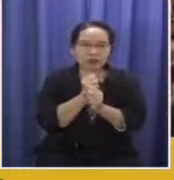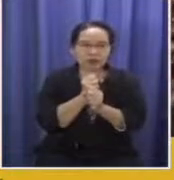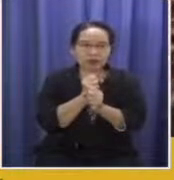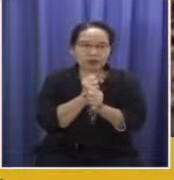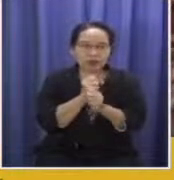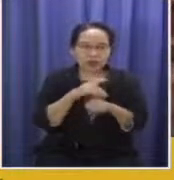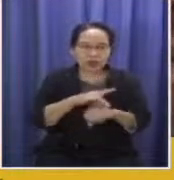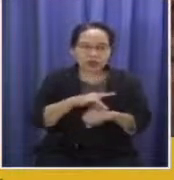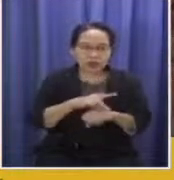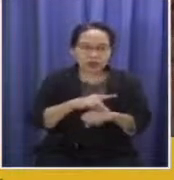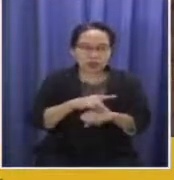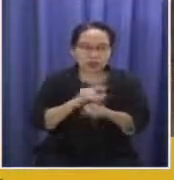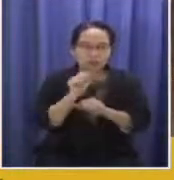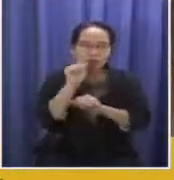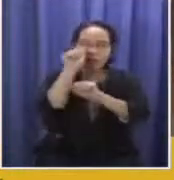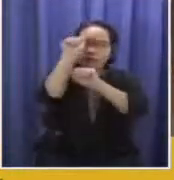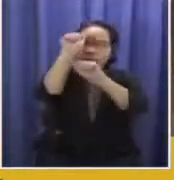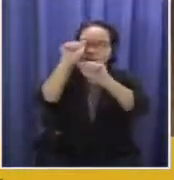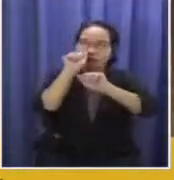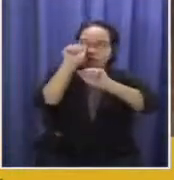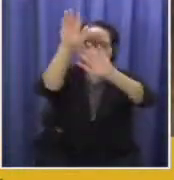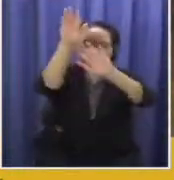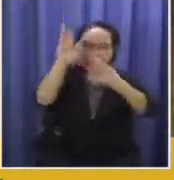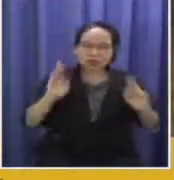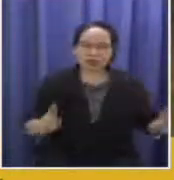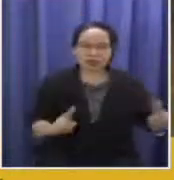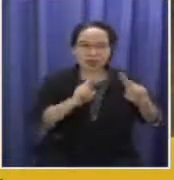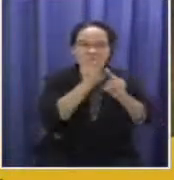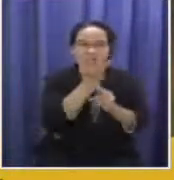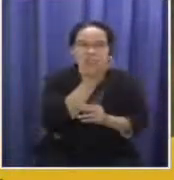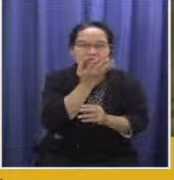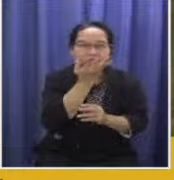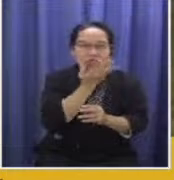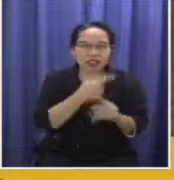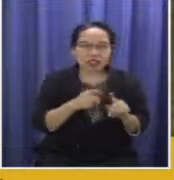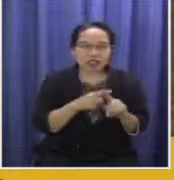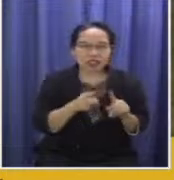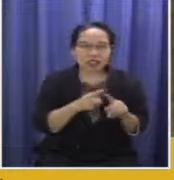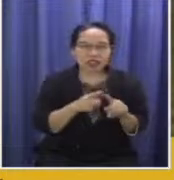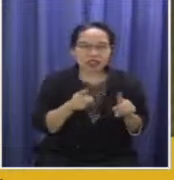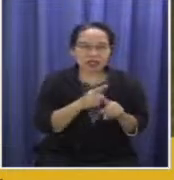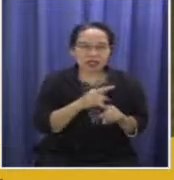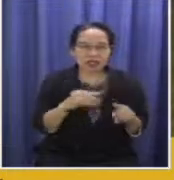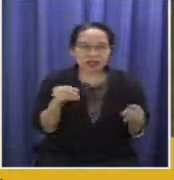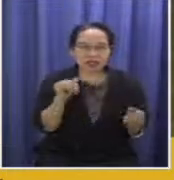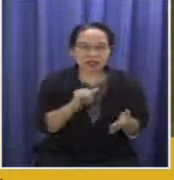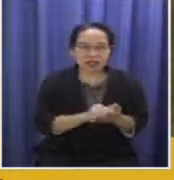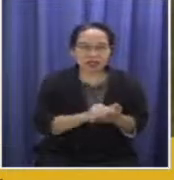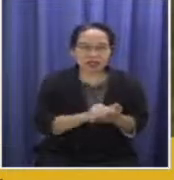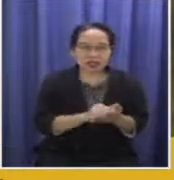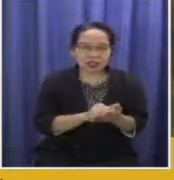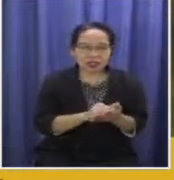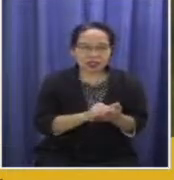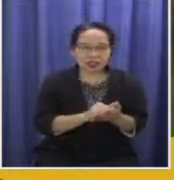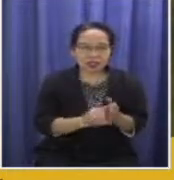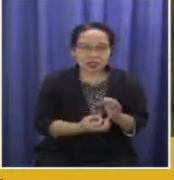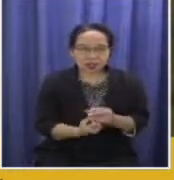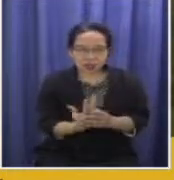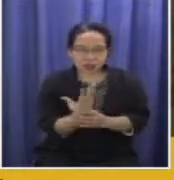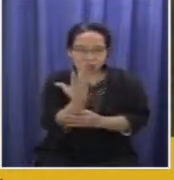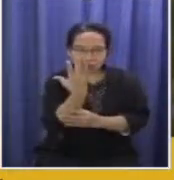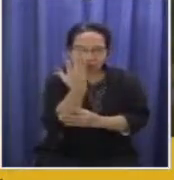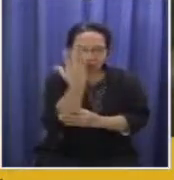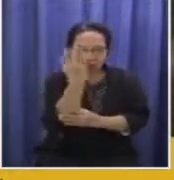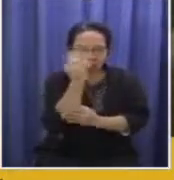the earth on mountains are the grasses, etc., that are growing